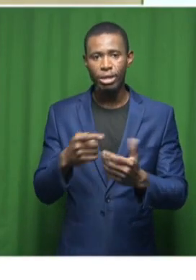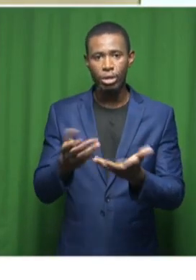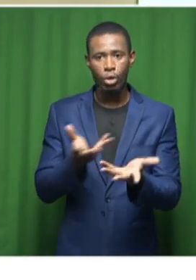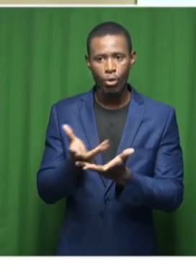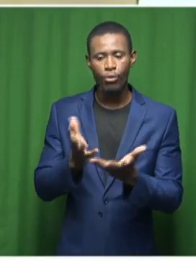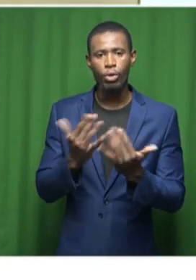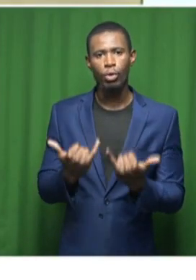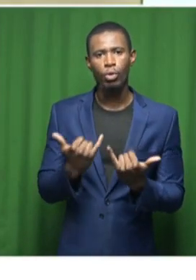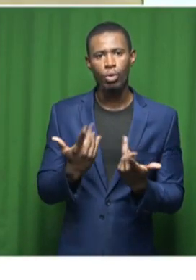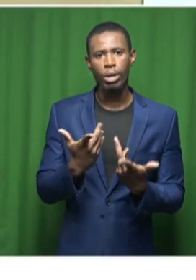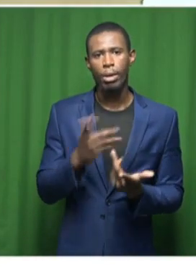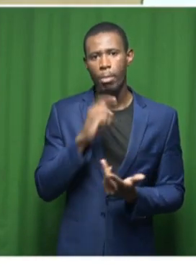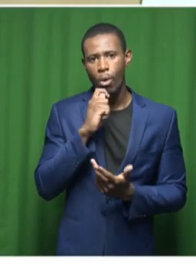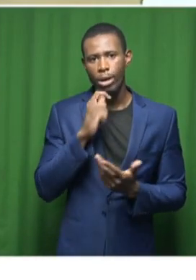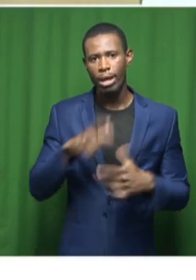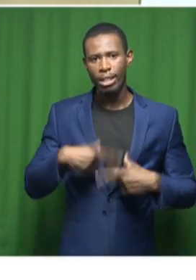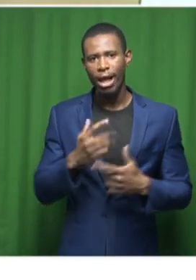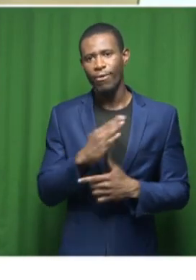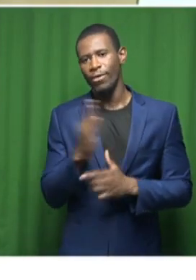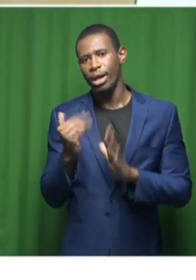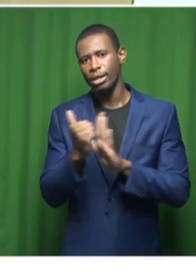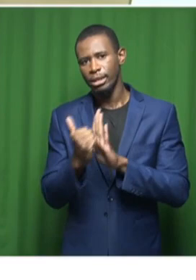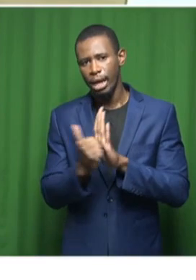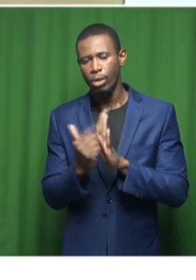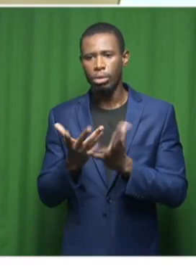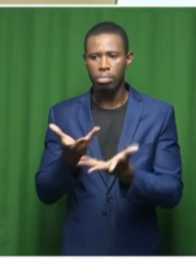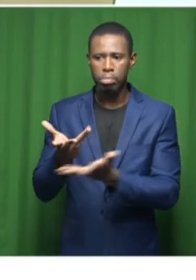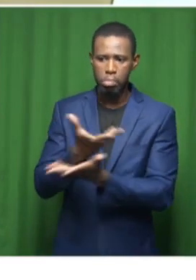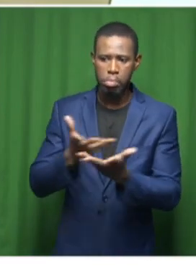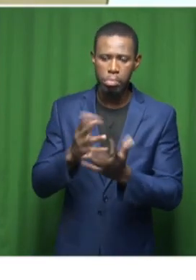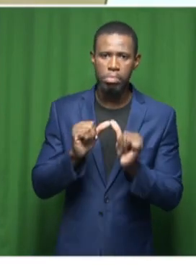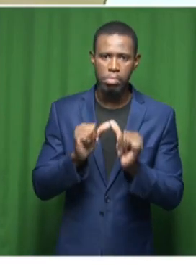throughout Morning Live and the agenda, and later on Point on SABC News.